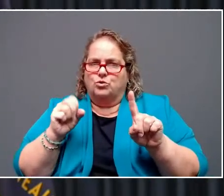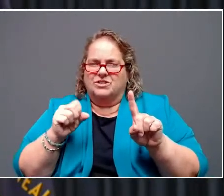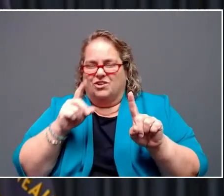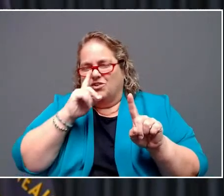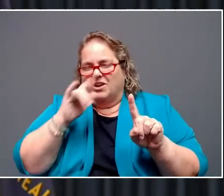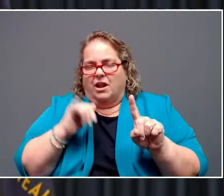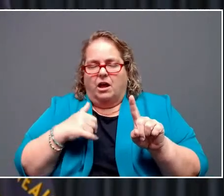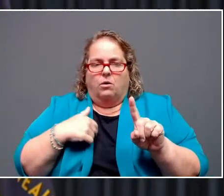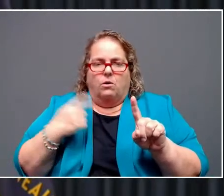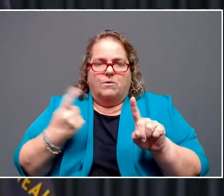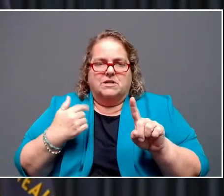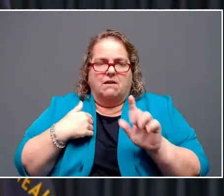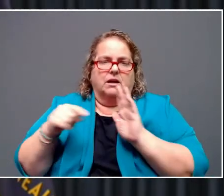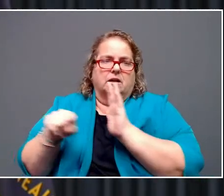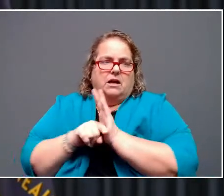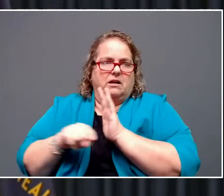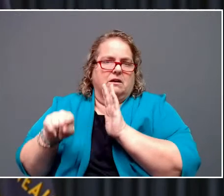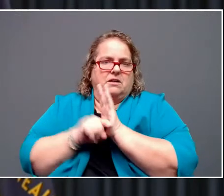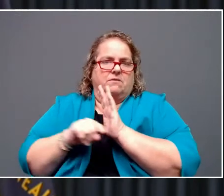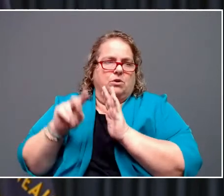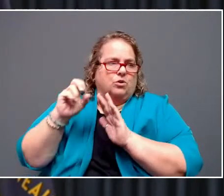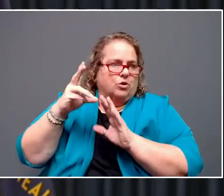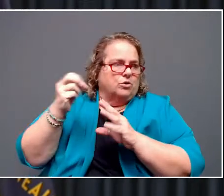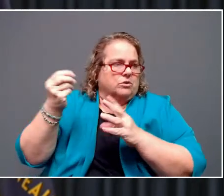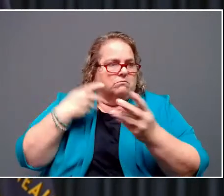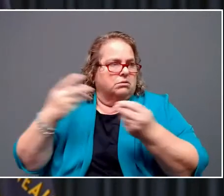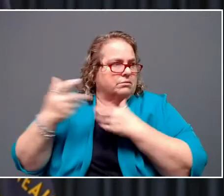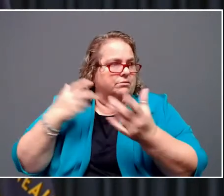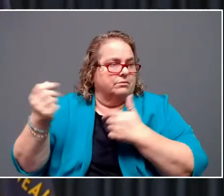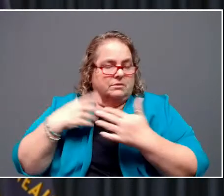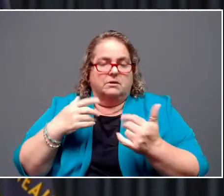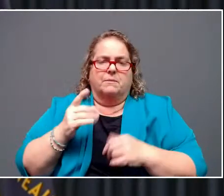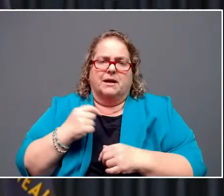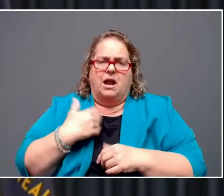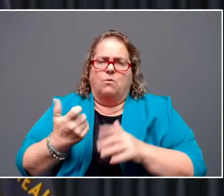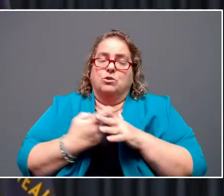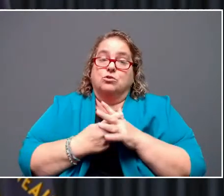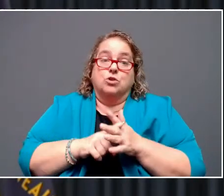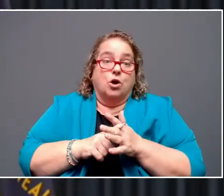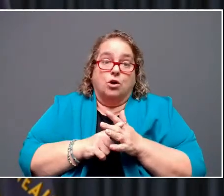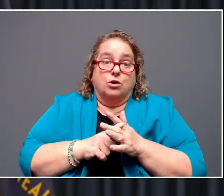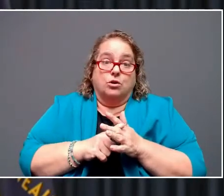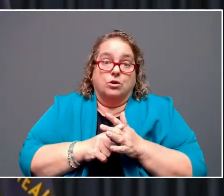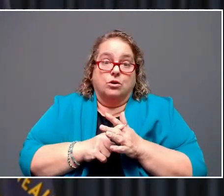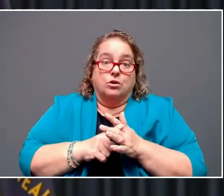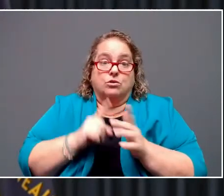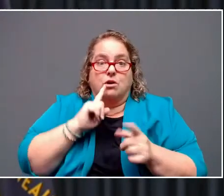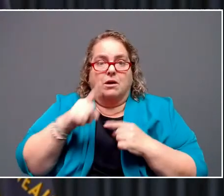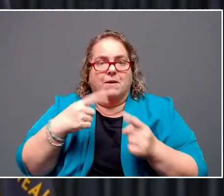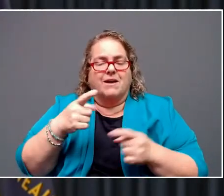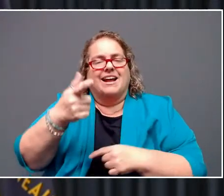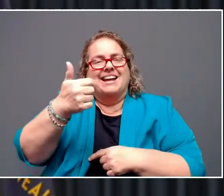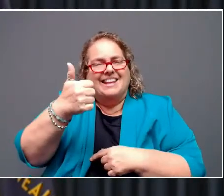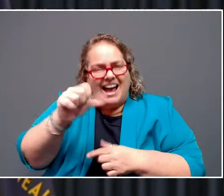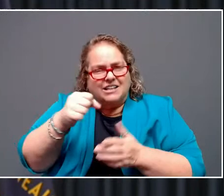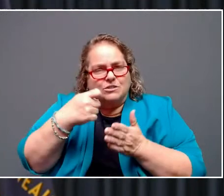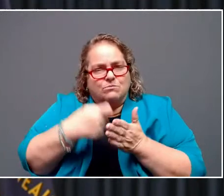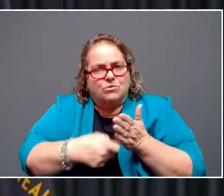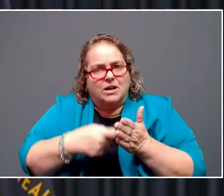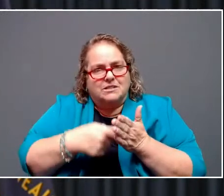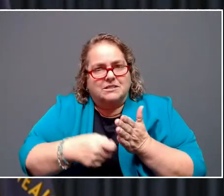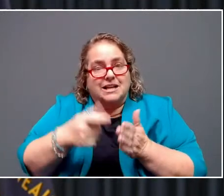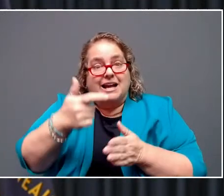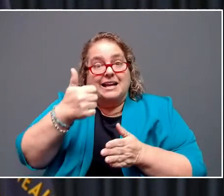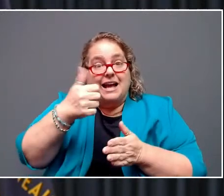this crisis and that crisis. I want to start by talking about gas prices because gas prices